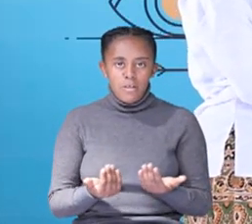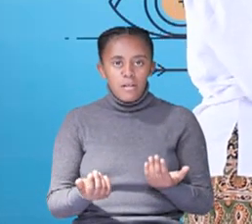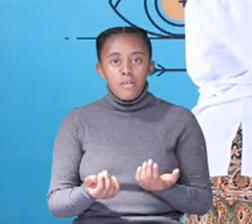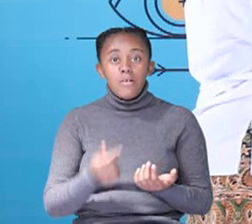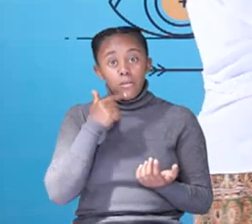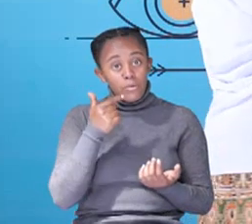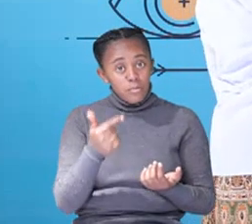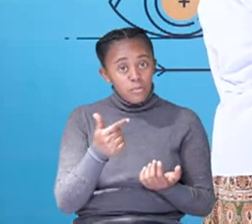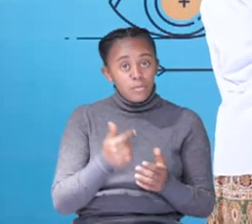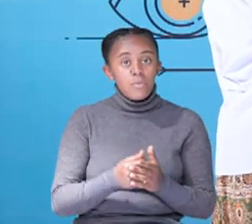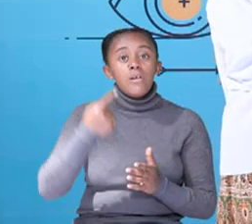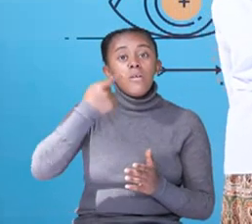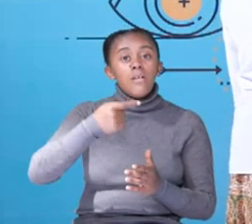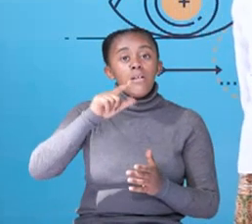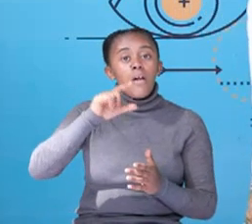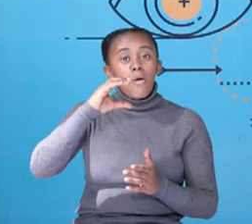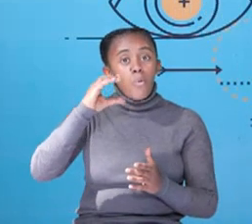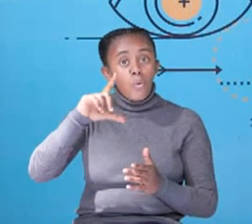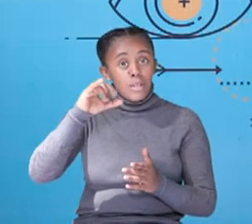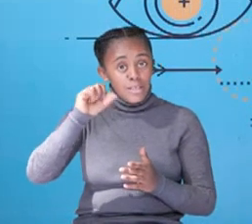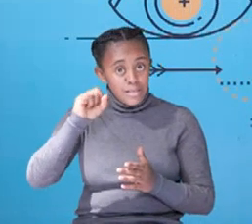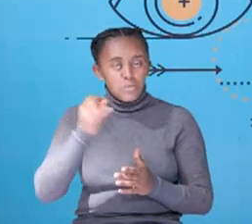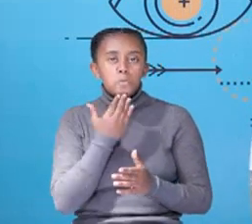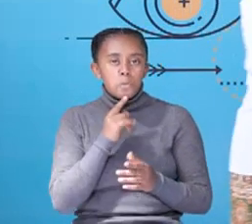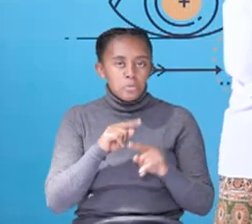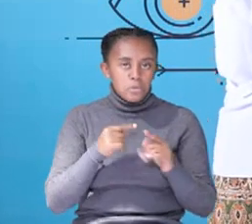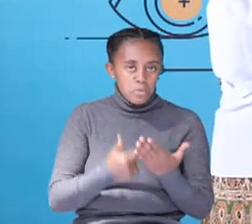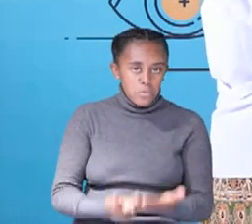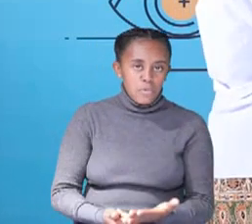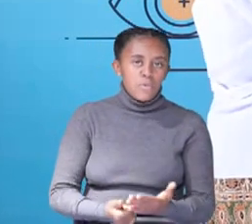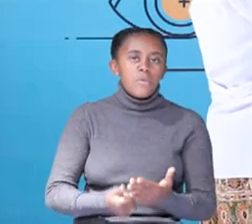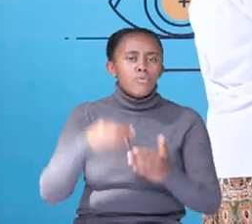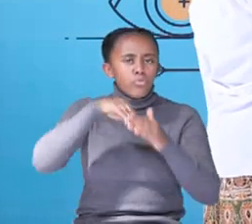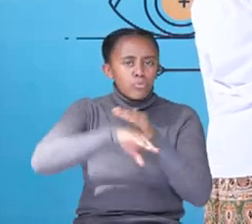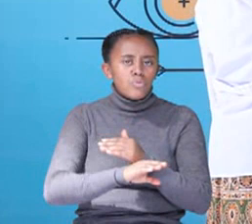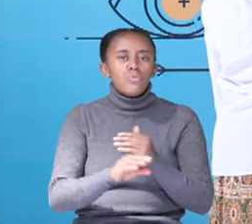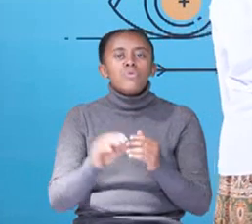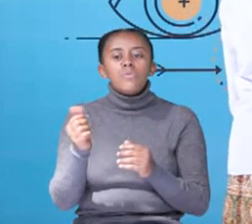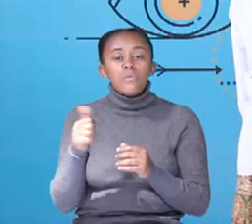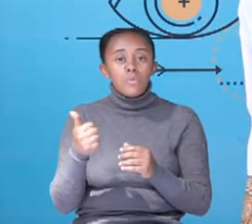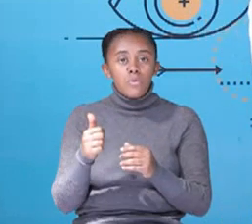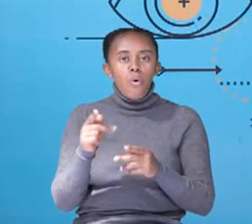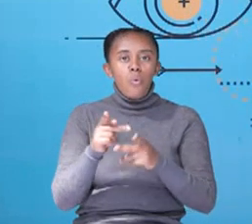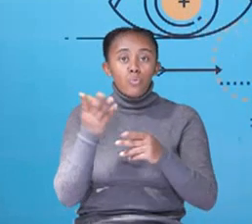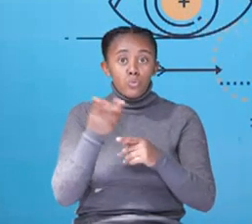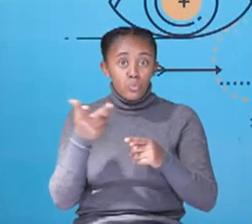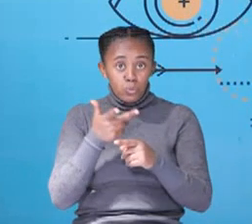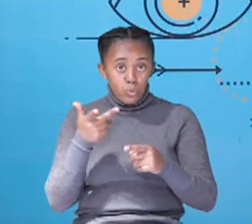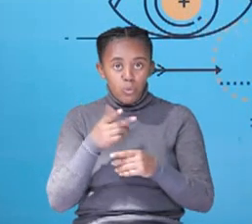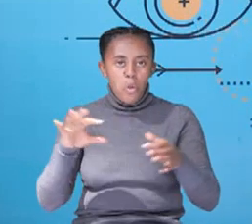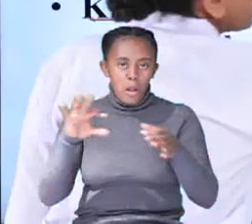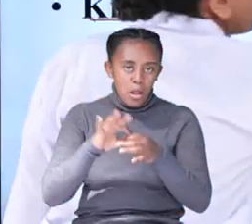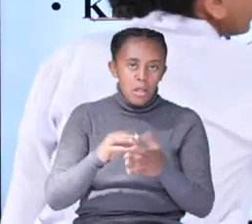As I have told you, glycolysis takes place in the cytoplasm of the cell, and the remaining process, link